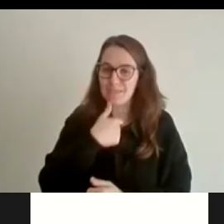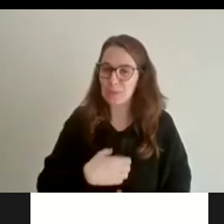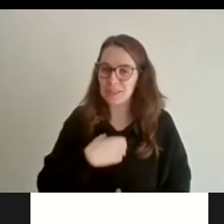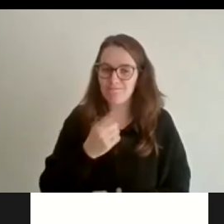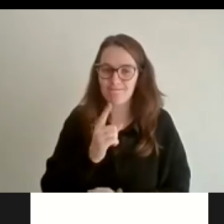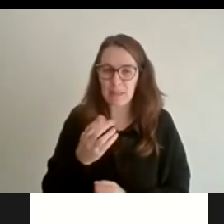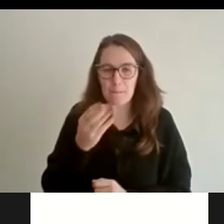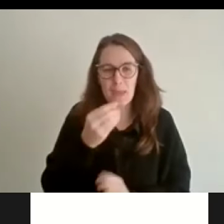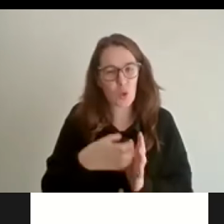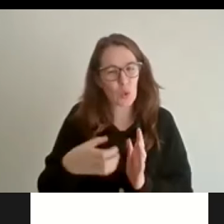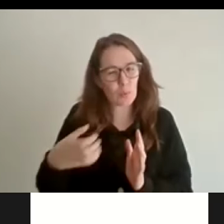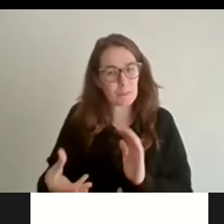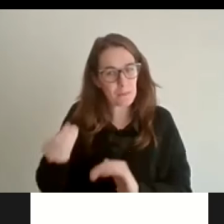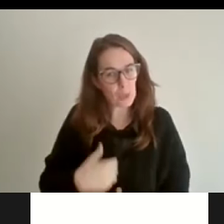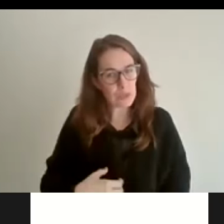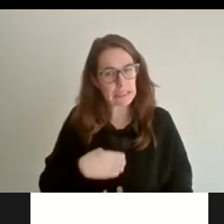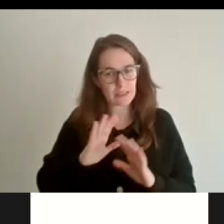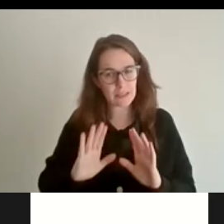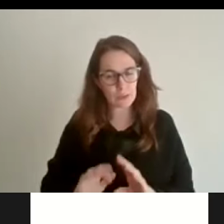than this.